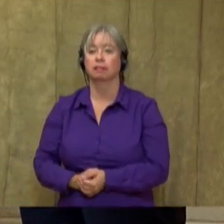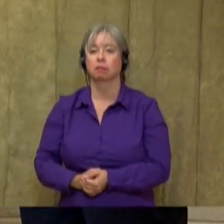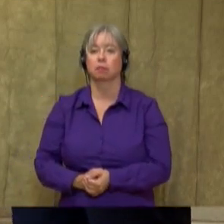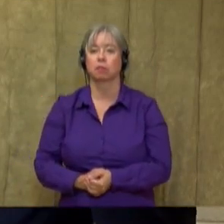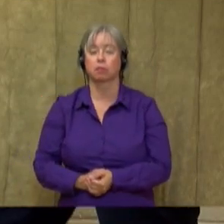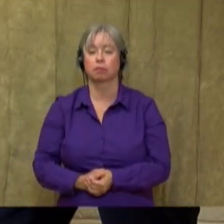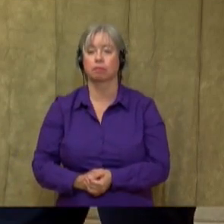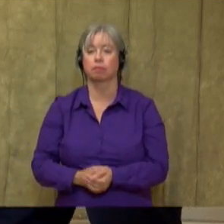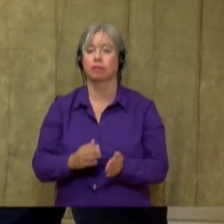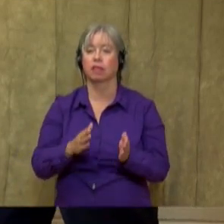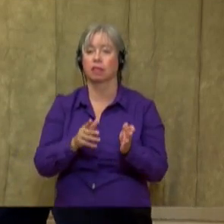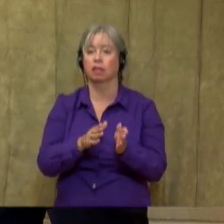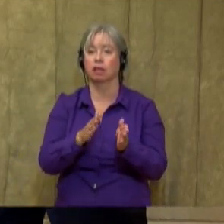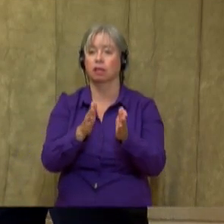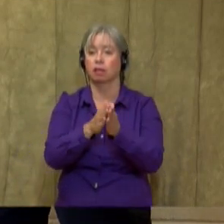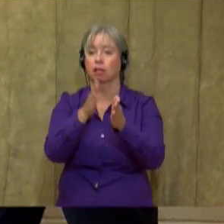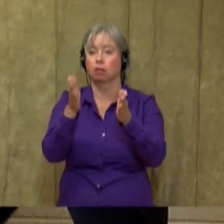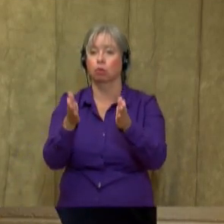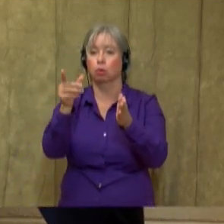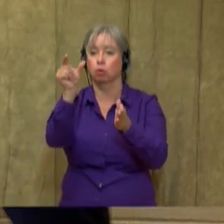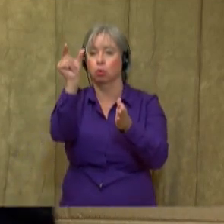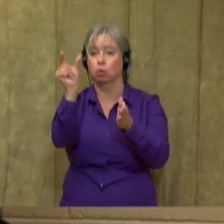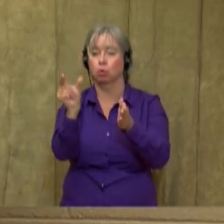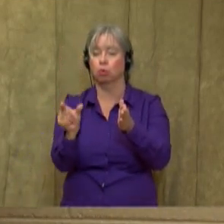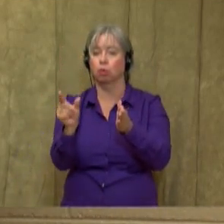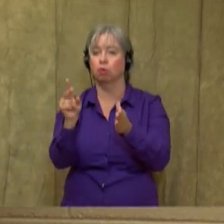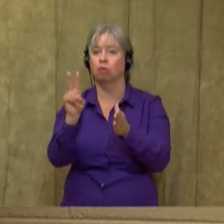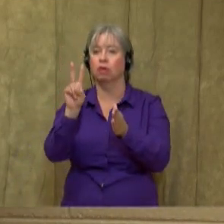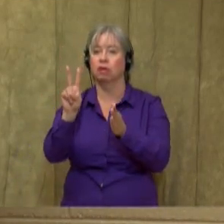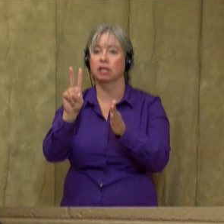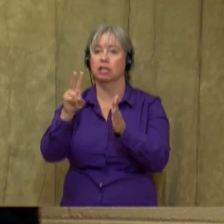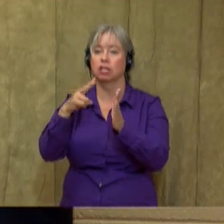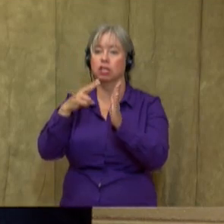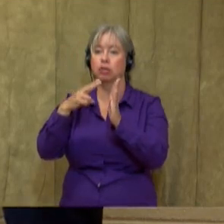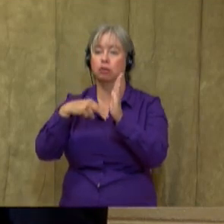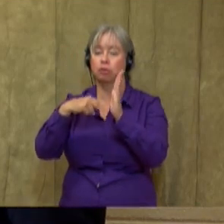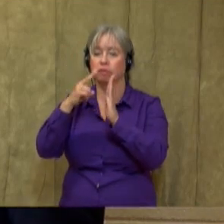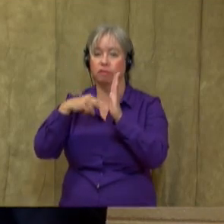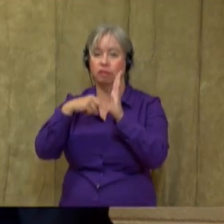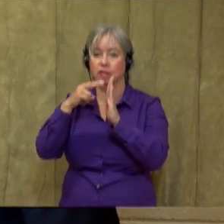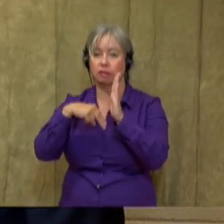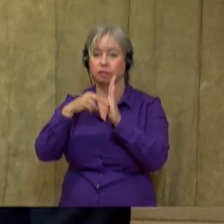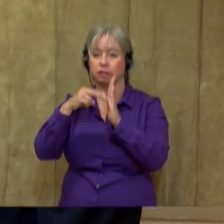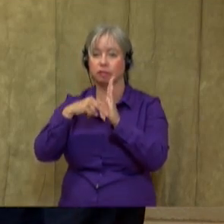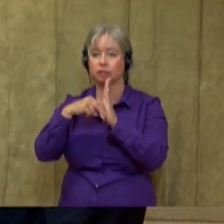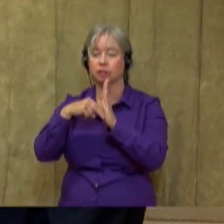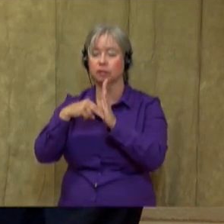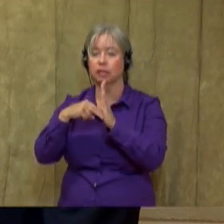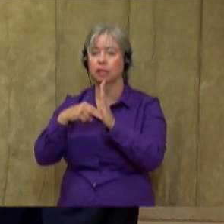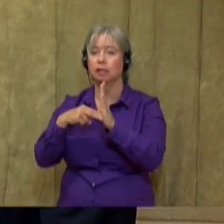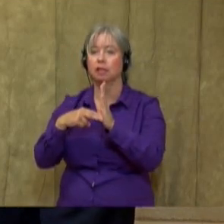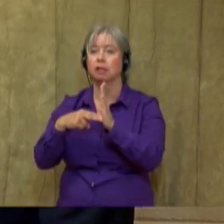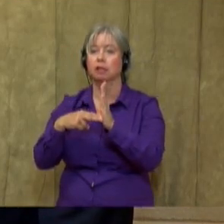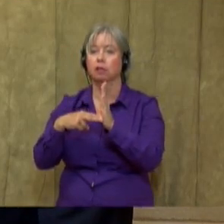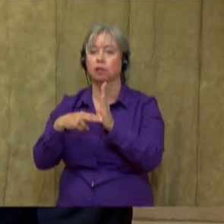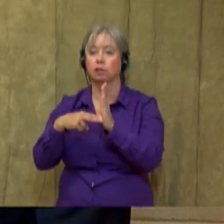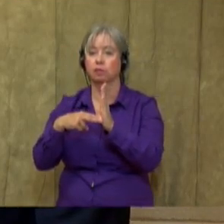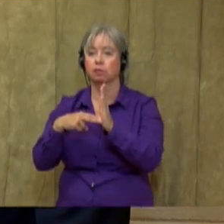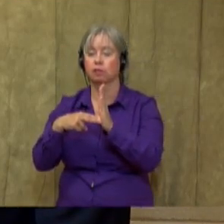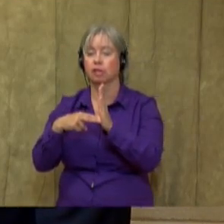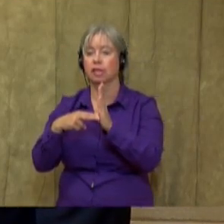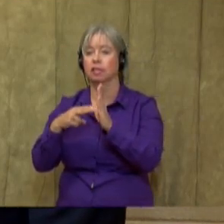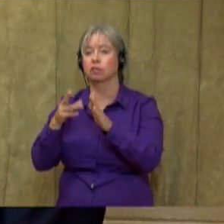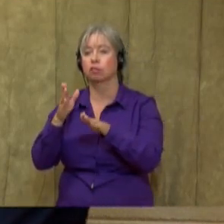second. Here with the 2 faces painted, on my 5 by 5 by 5, I want you paying attention to the location. These were along the